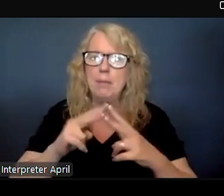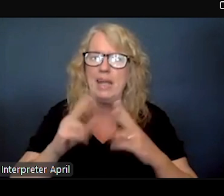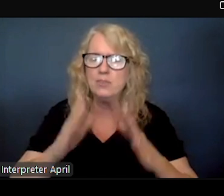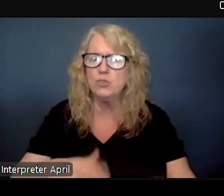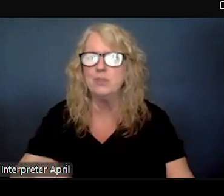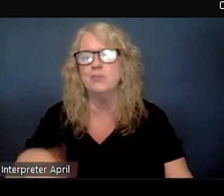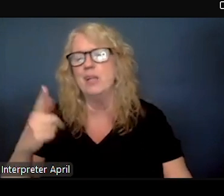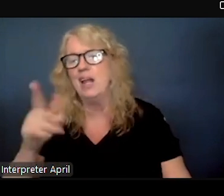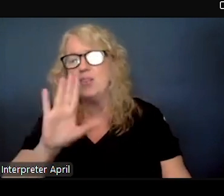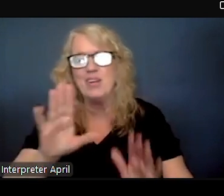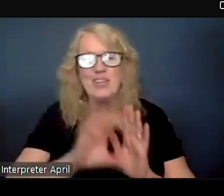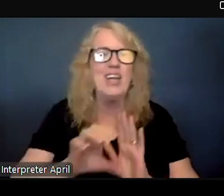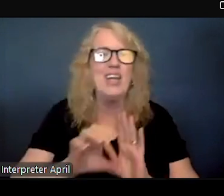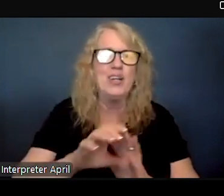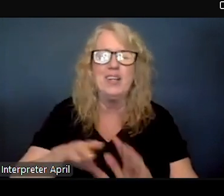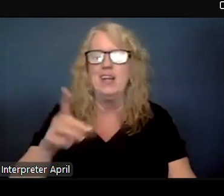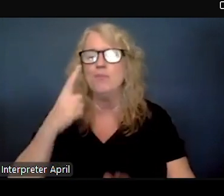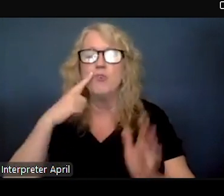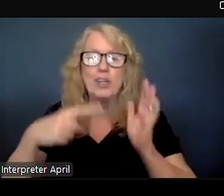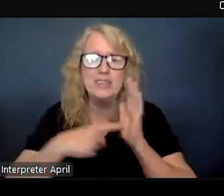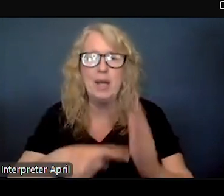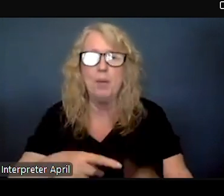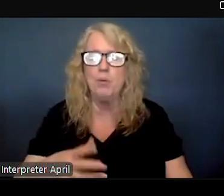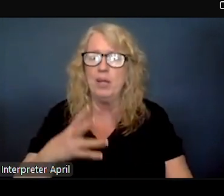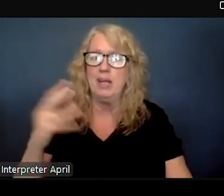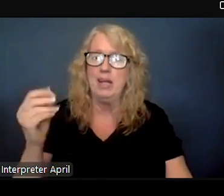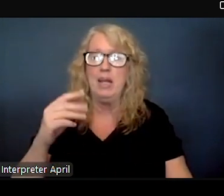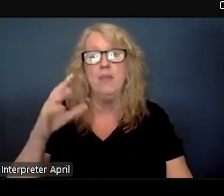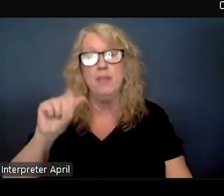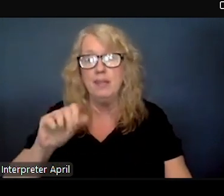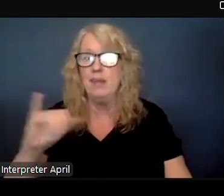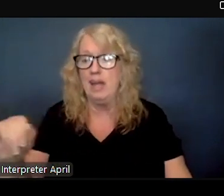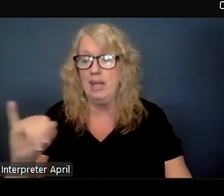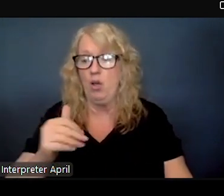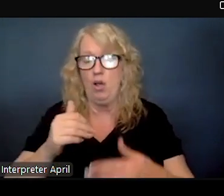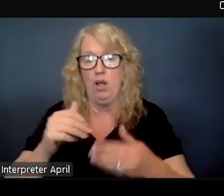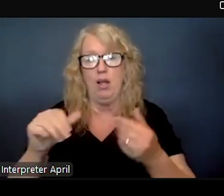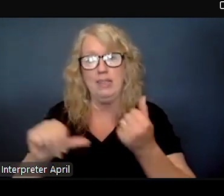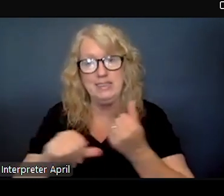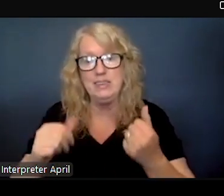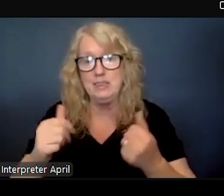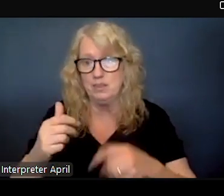like character AI, for example. And then on the AI assistant, I